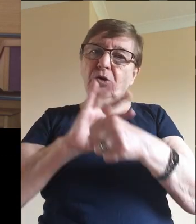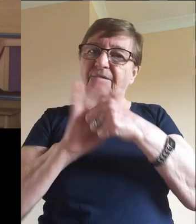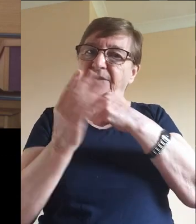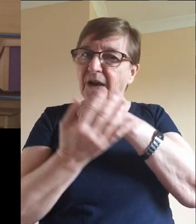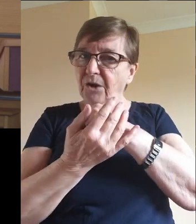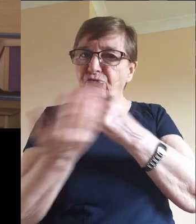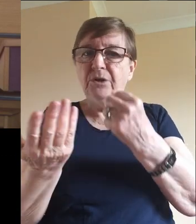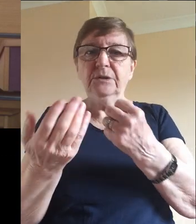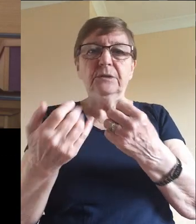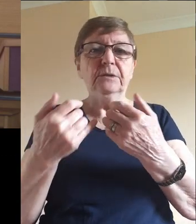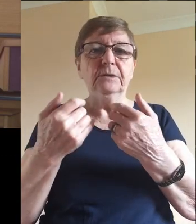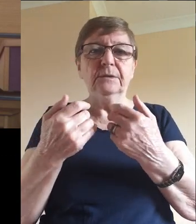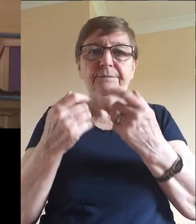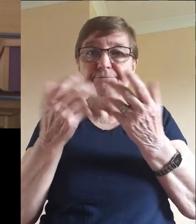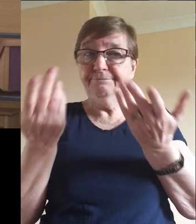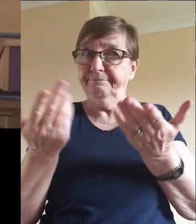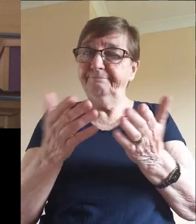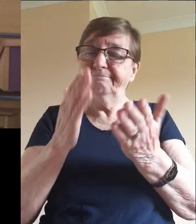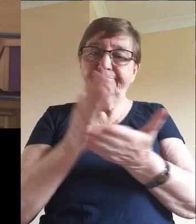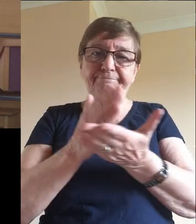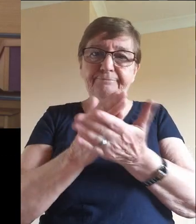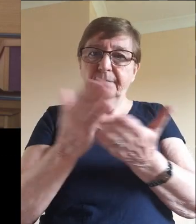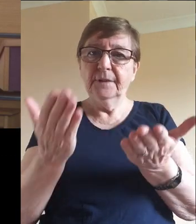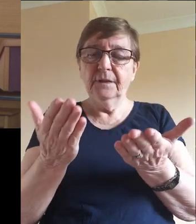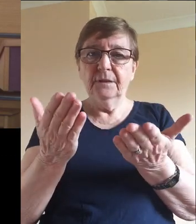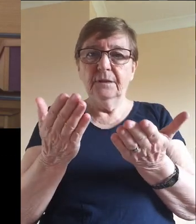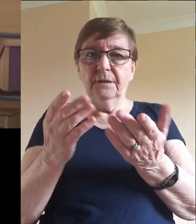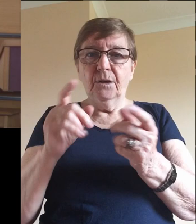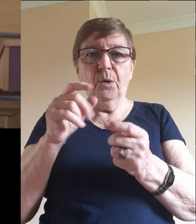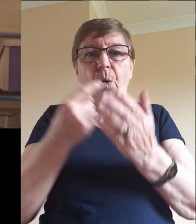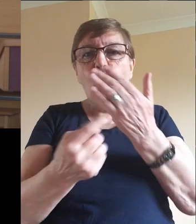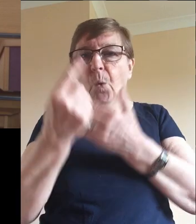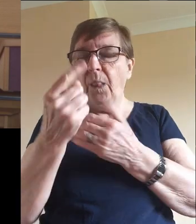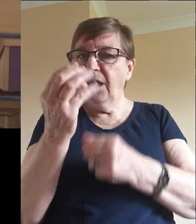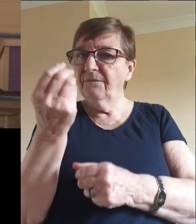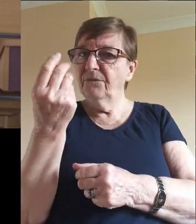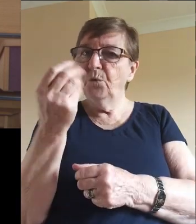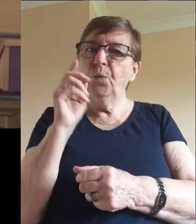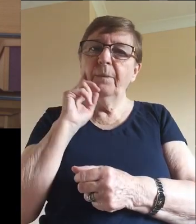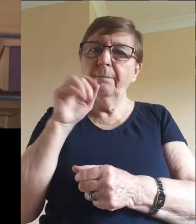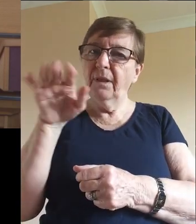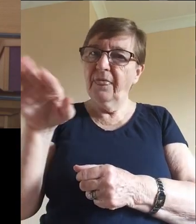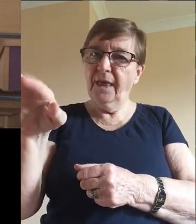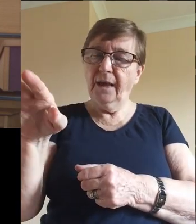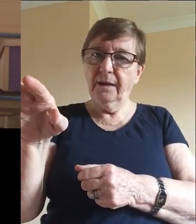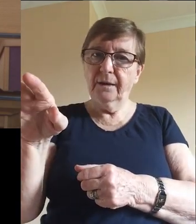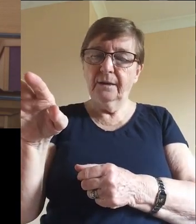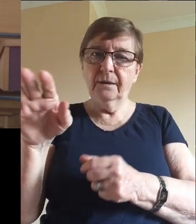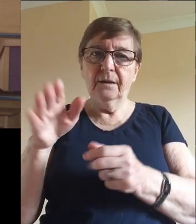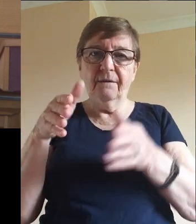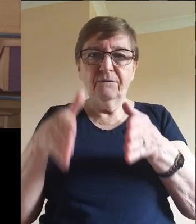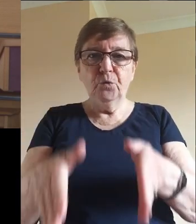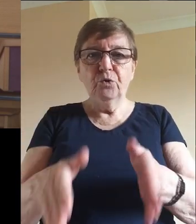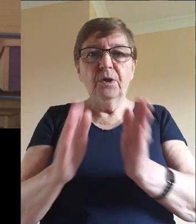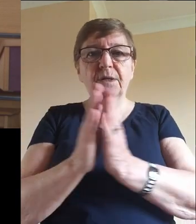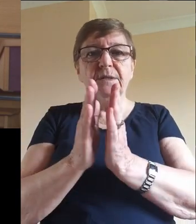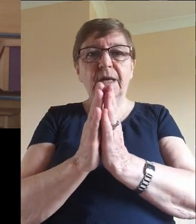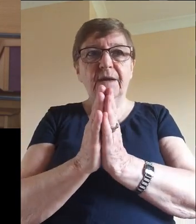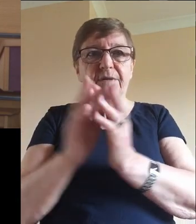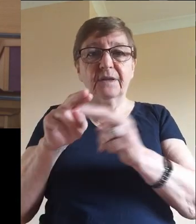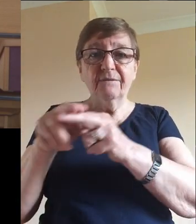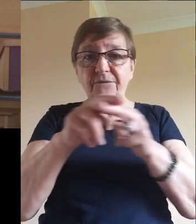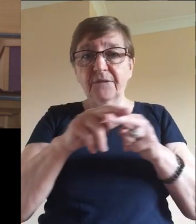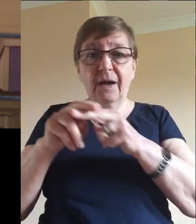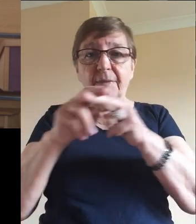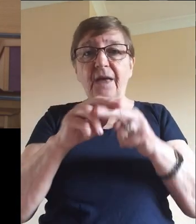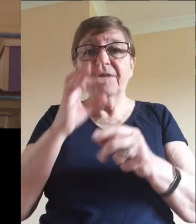are all too real, and there's only going to be a handful of us allowed to be at the funeral service. And the family have asked, and